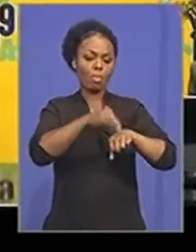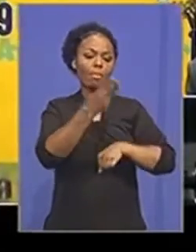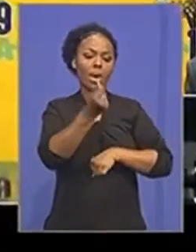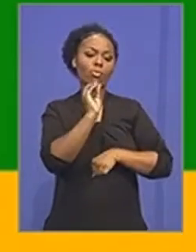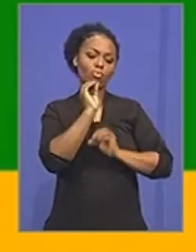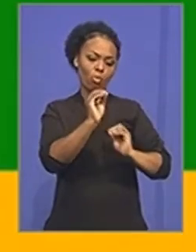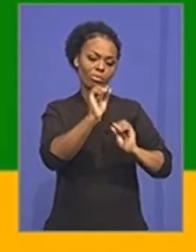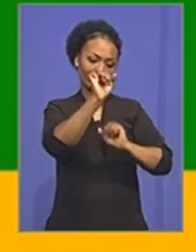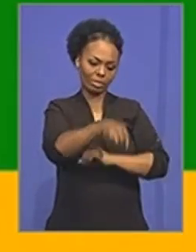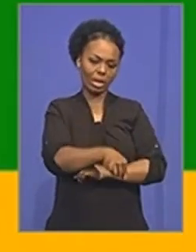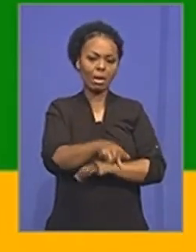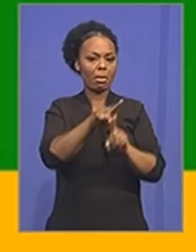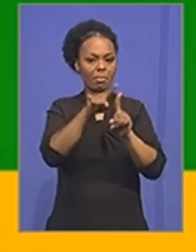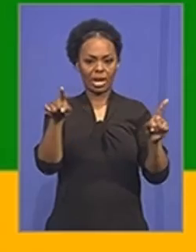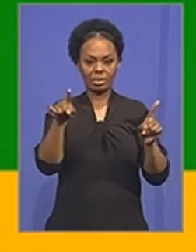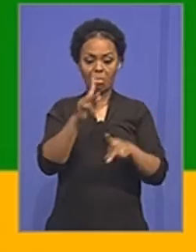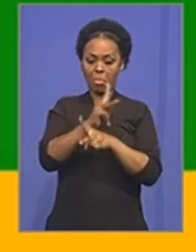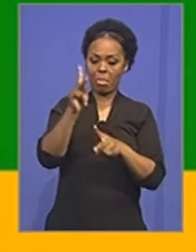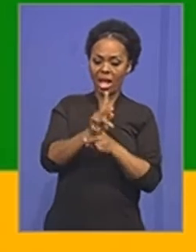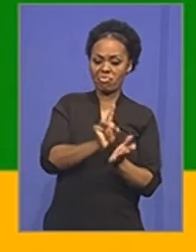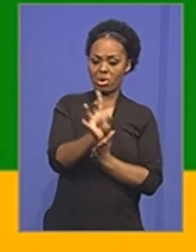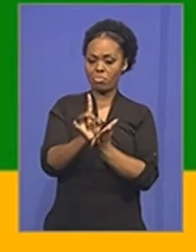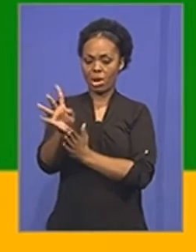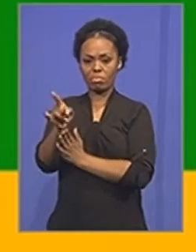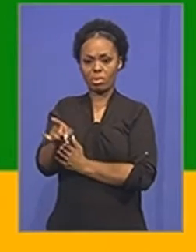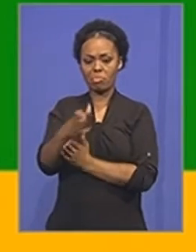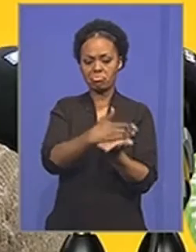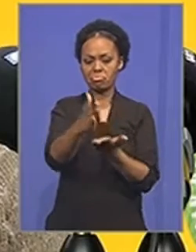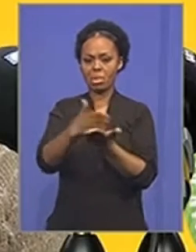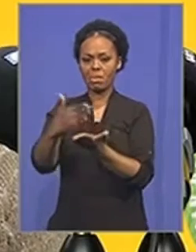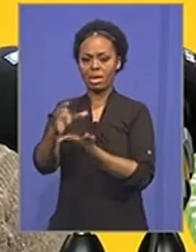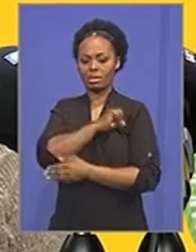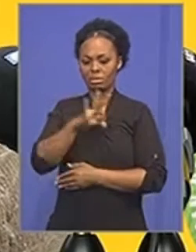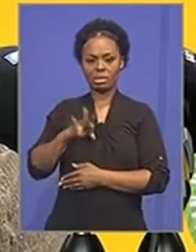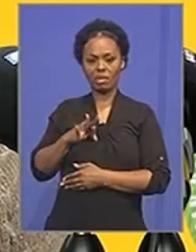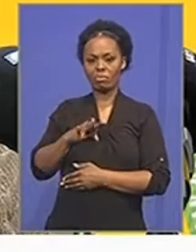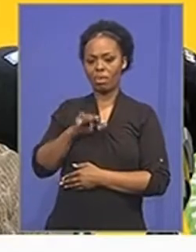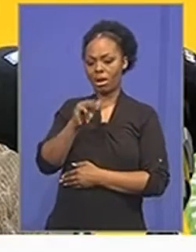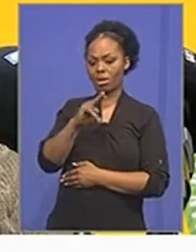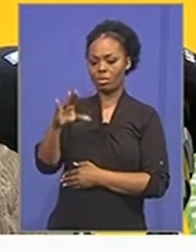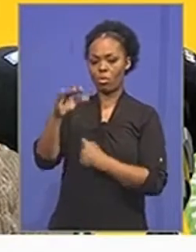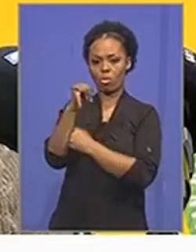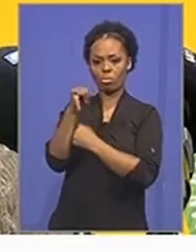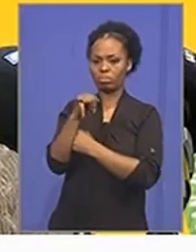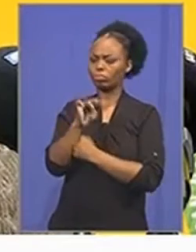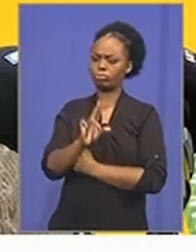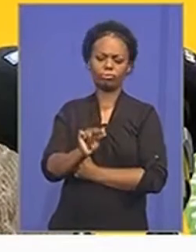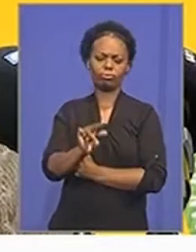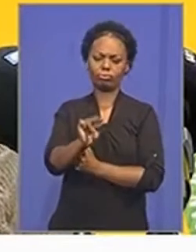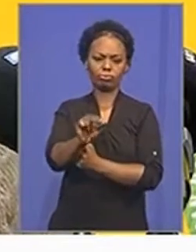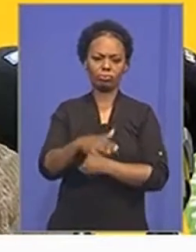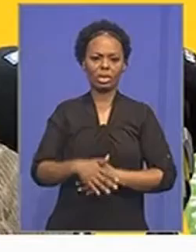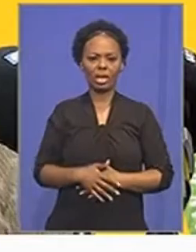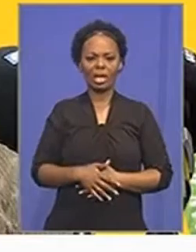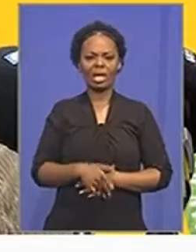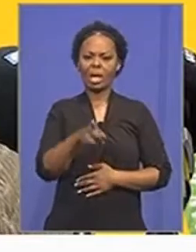mokga ha o lohote ho fokotsa basebeletsi ba ona. It was an unfortunate, sensational way that it went out to the public when